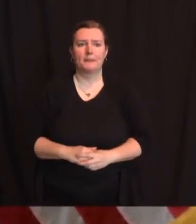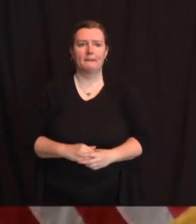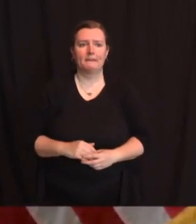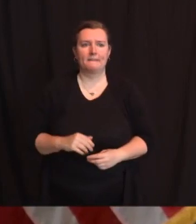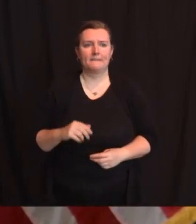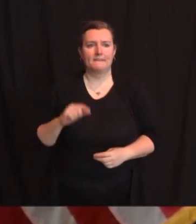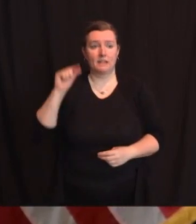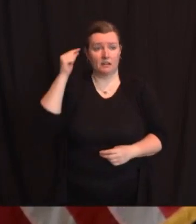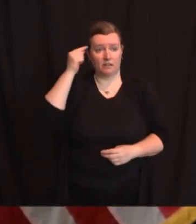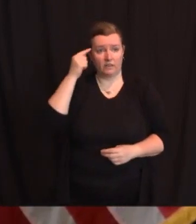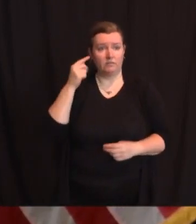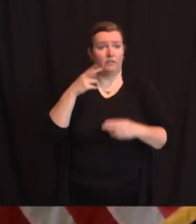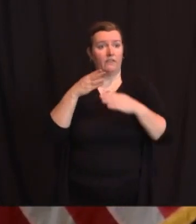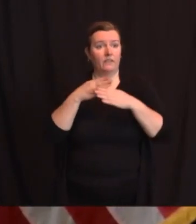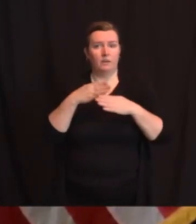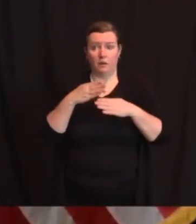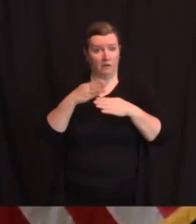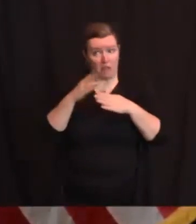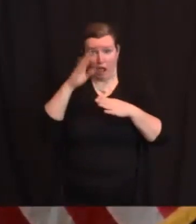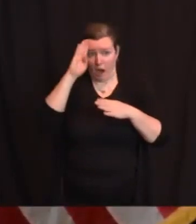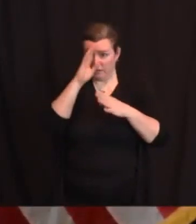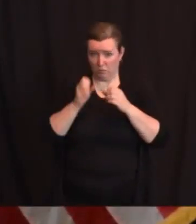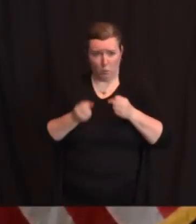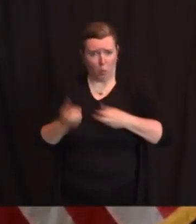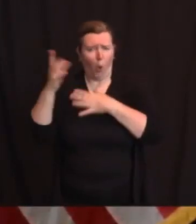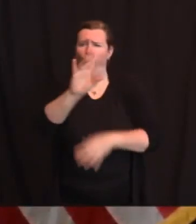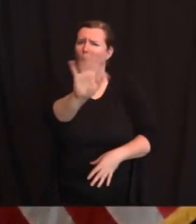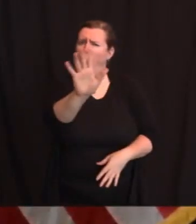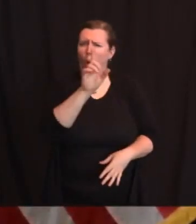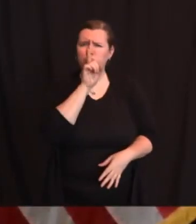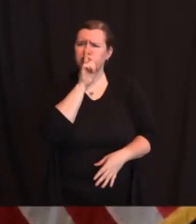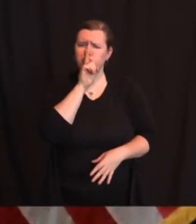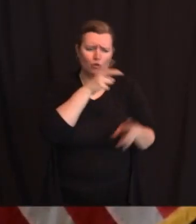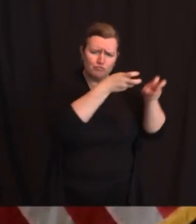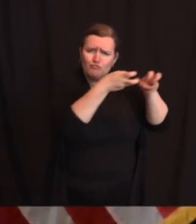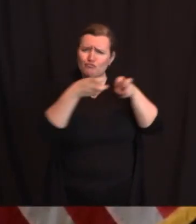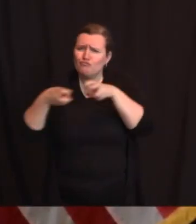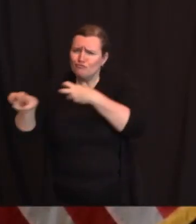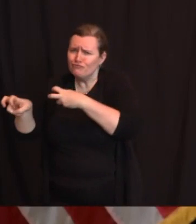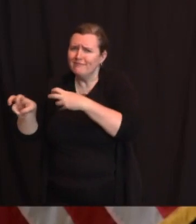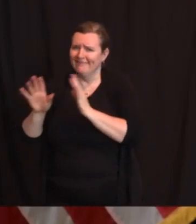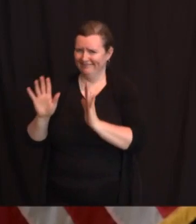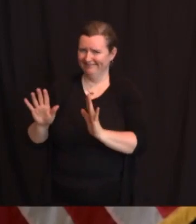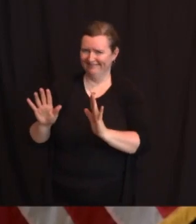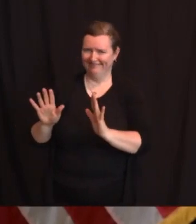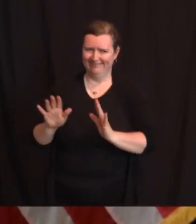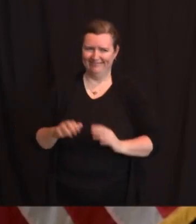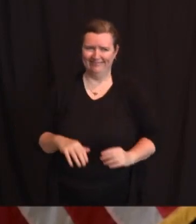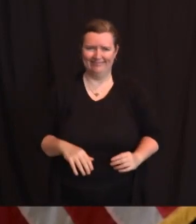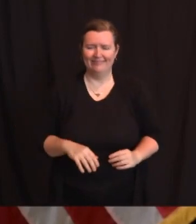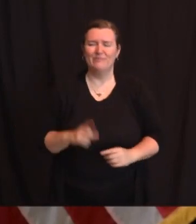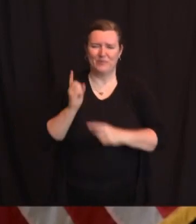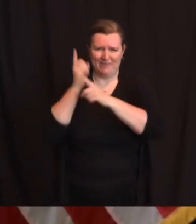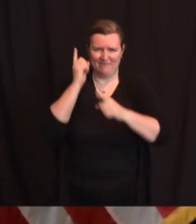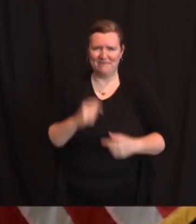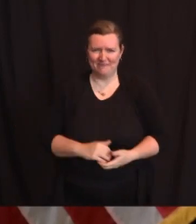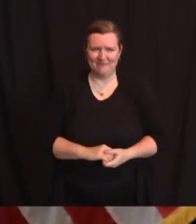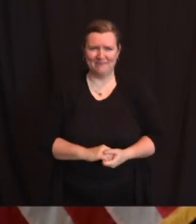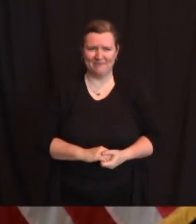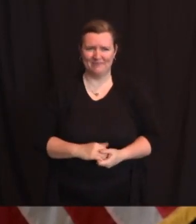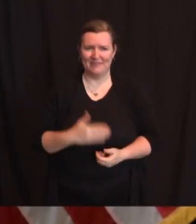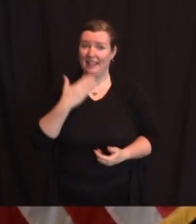but we're preparing that step 6 in our road to recovery is resiliency, and that's part of it, right? Yes, sir. Yeah. Thank you for